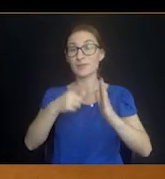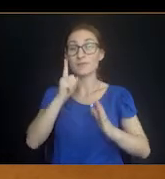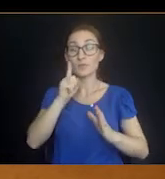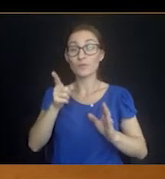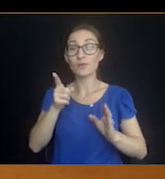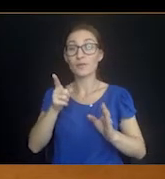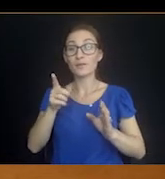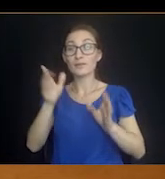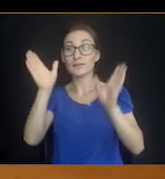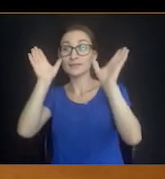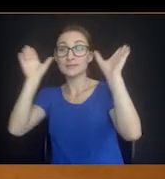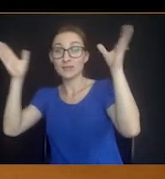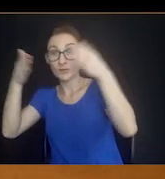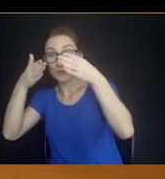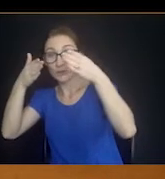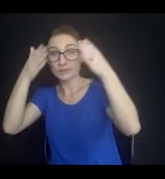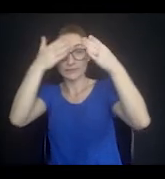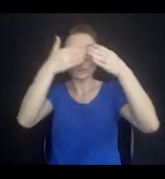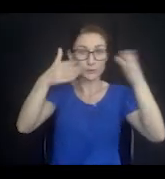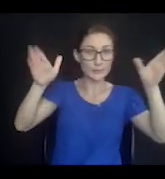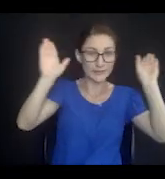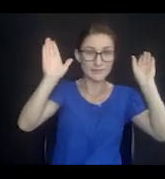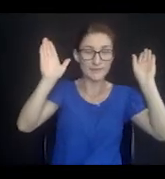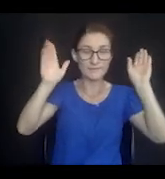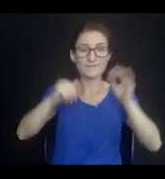give you an example of